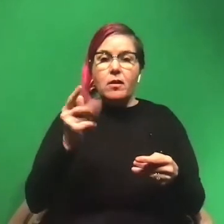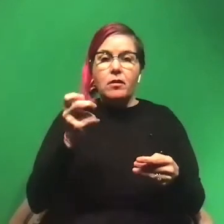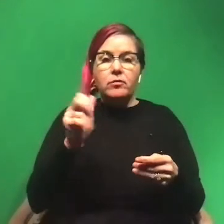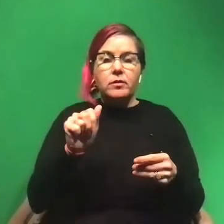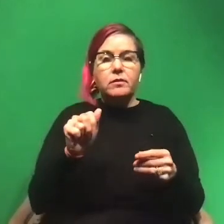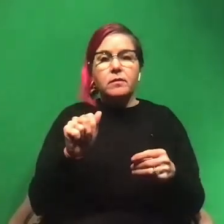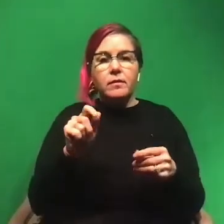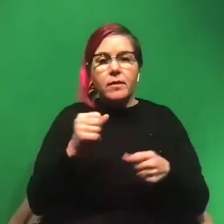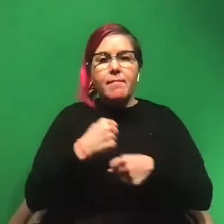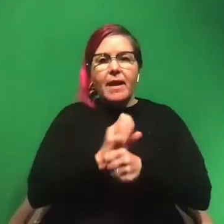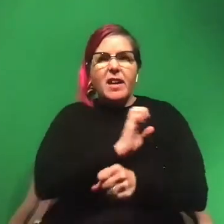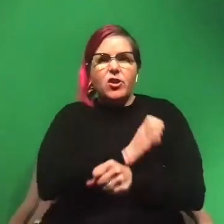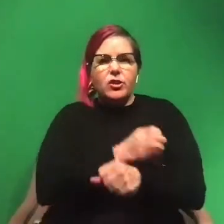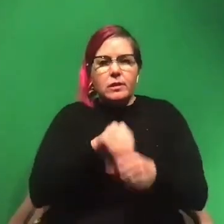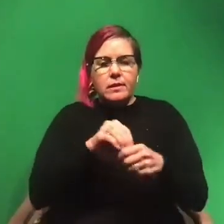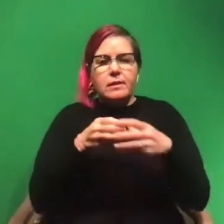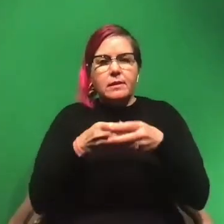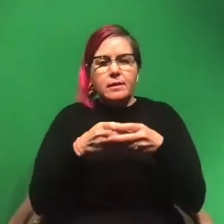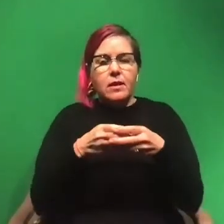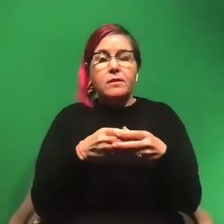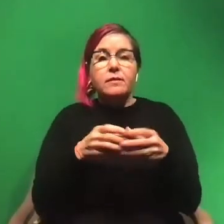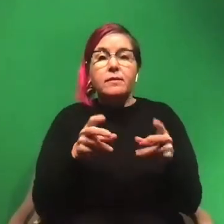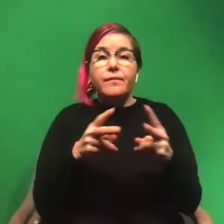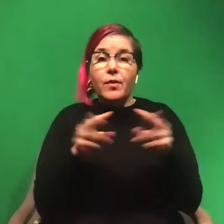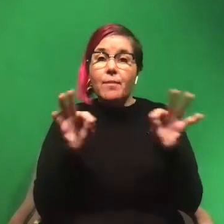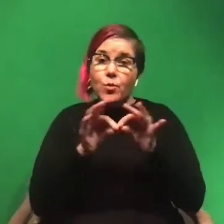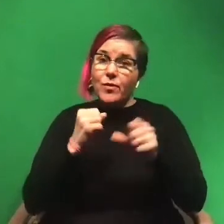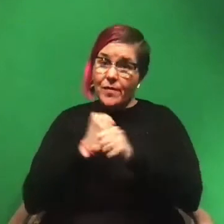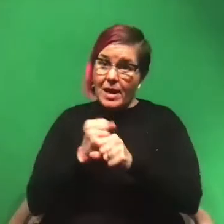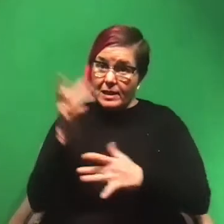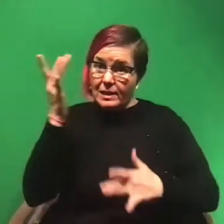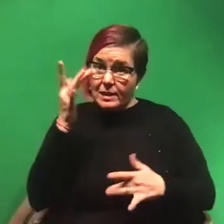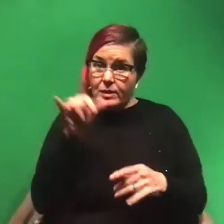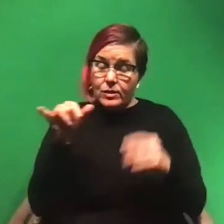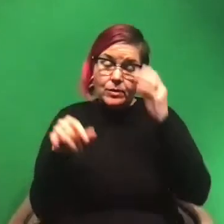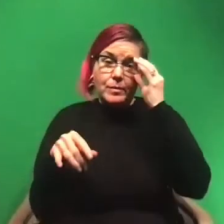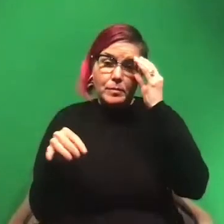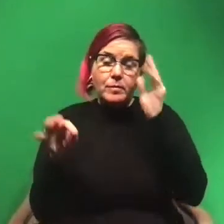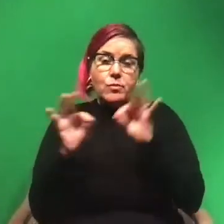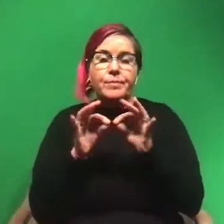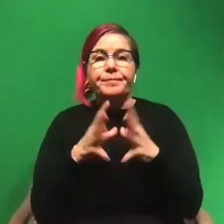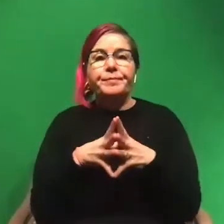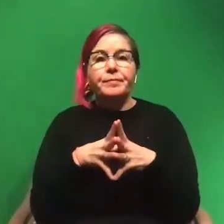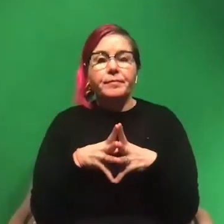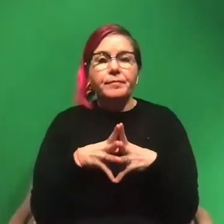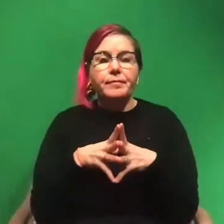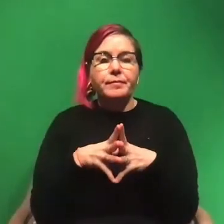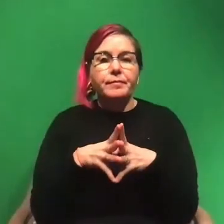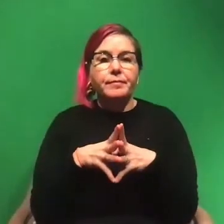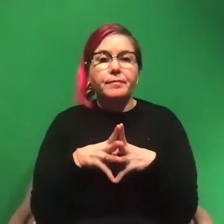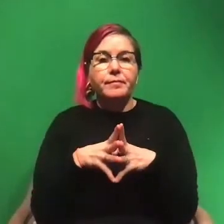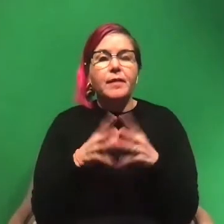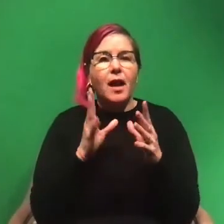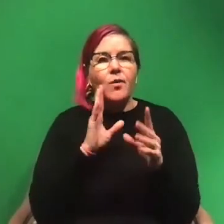that produce energy in our cells, which are also very important for fighting disease. And that is a whole new topic. It will take me about 45